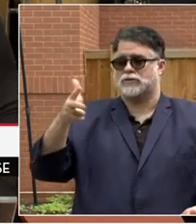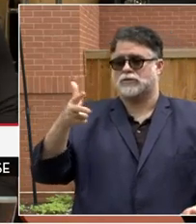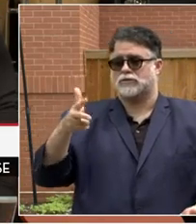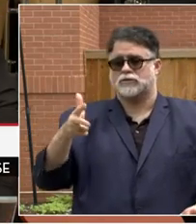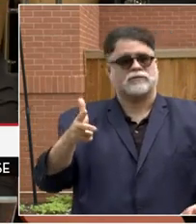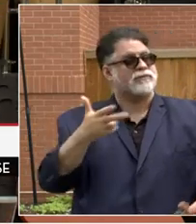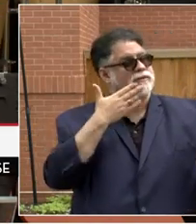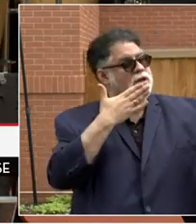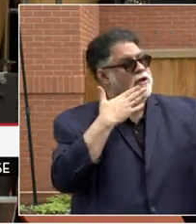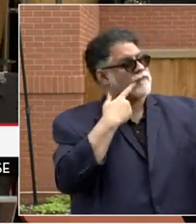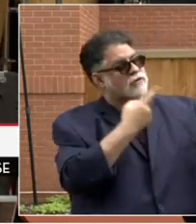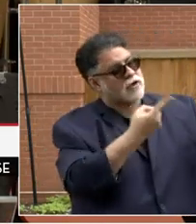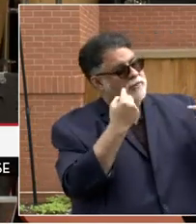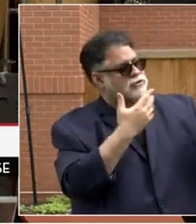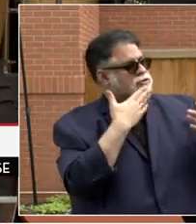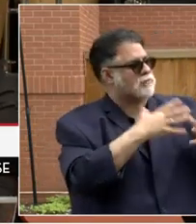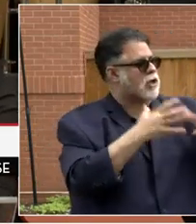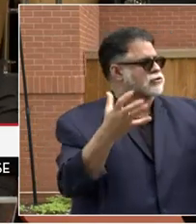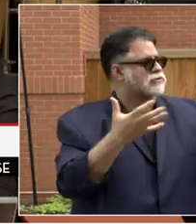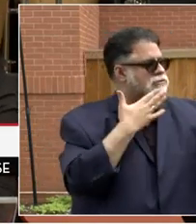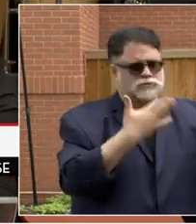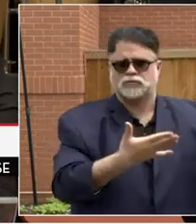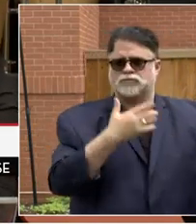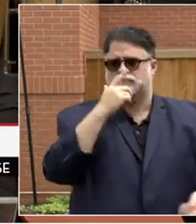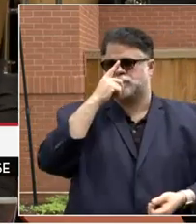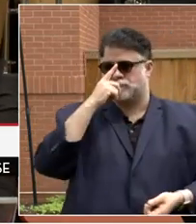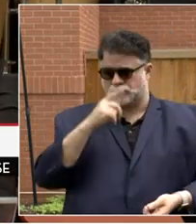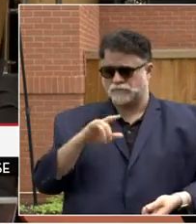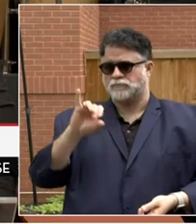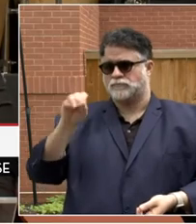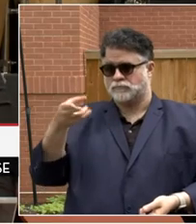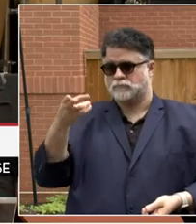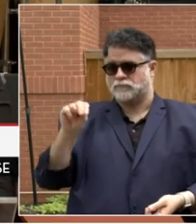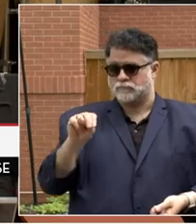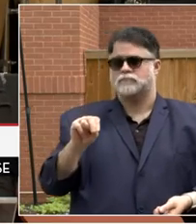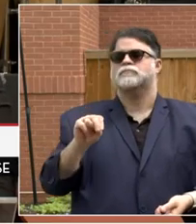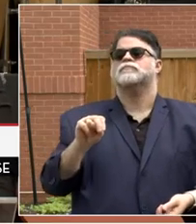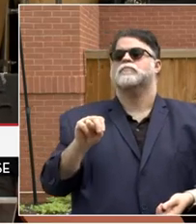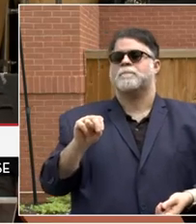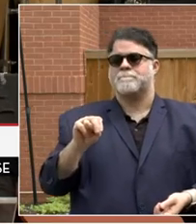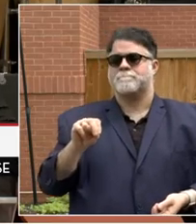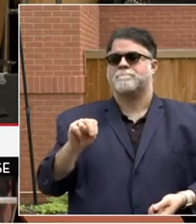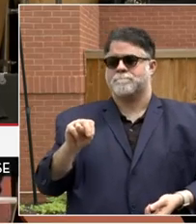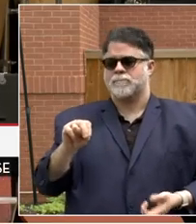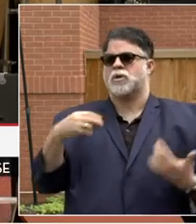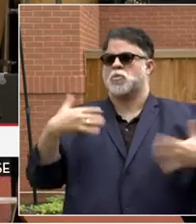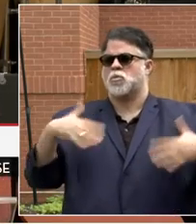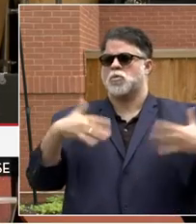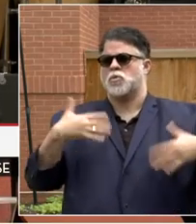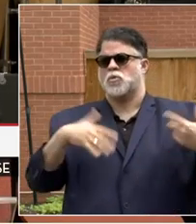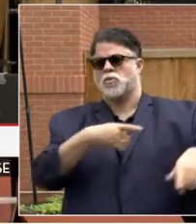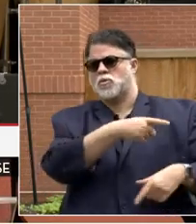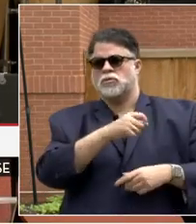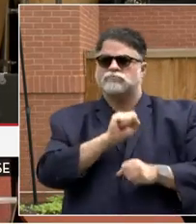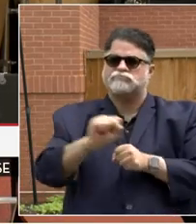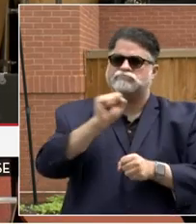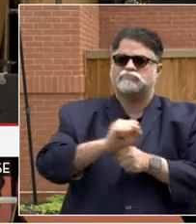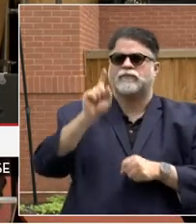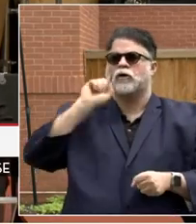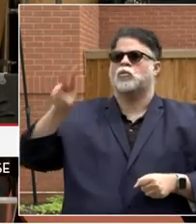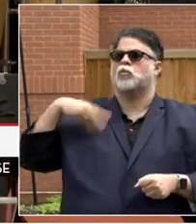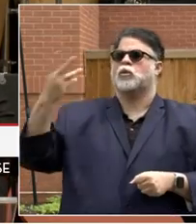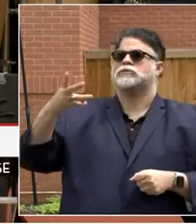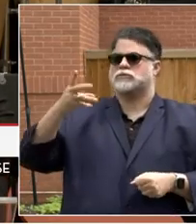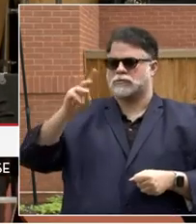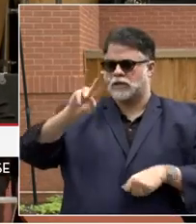John. John is a native Washingtonian, but he's also here representing Monumental Basketball. He's the Vice